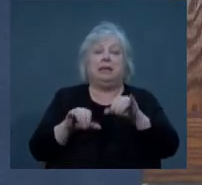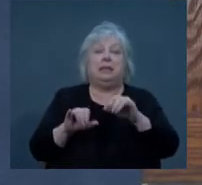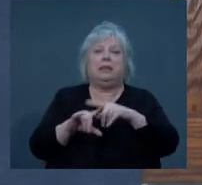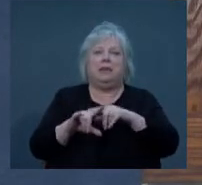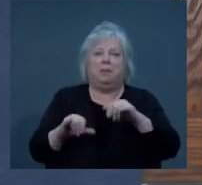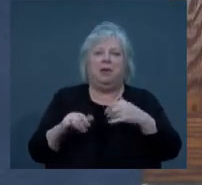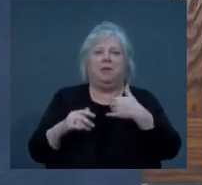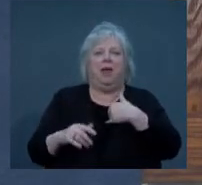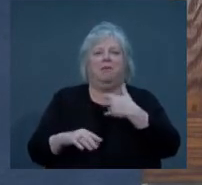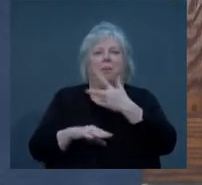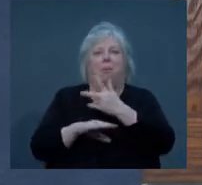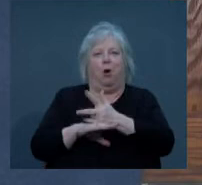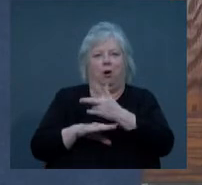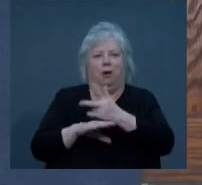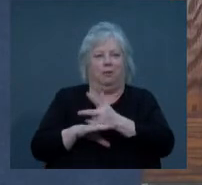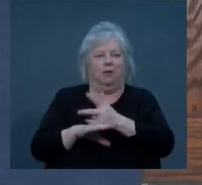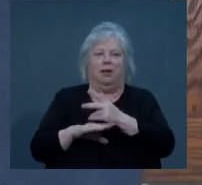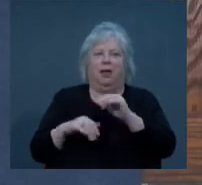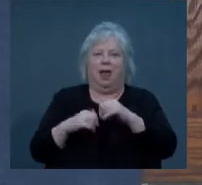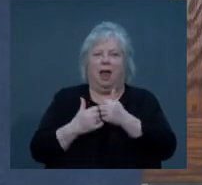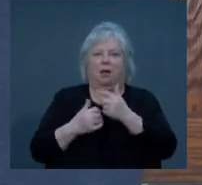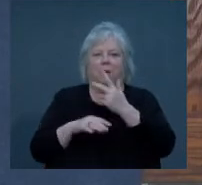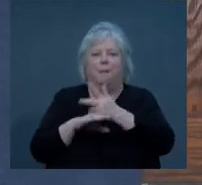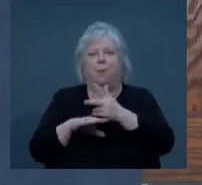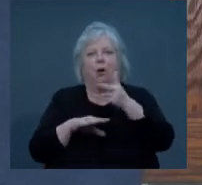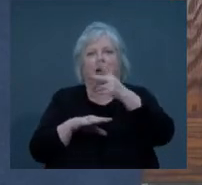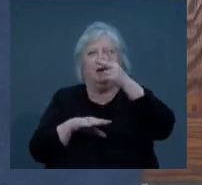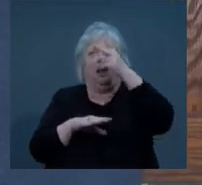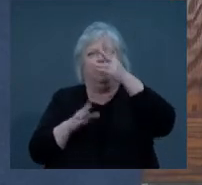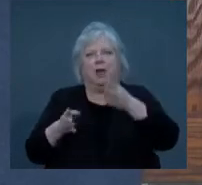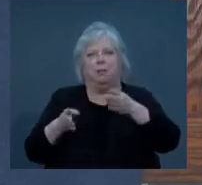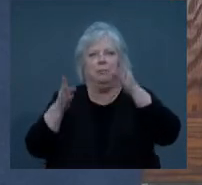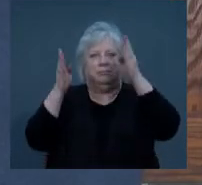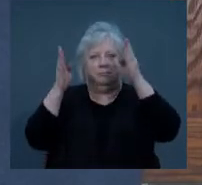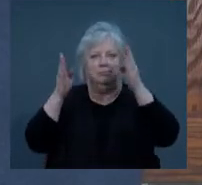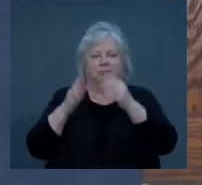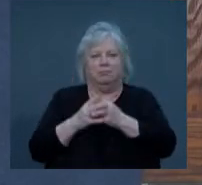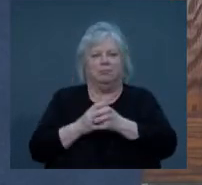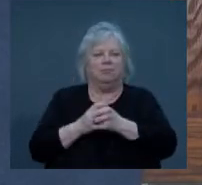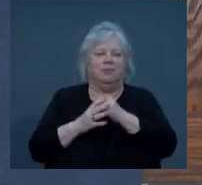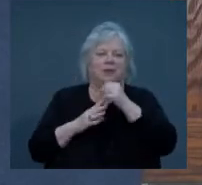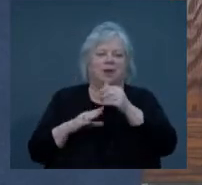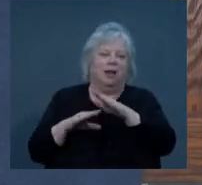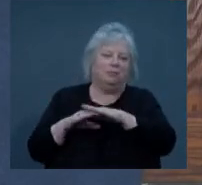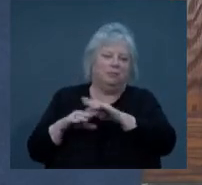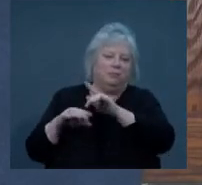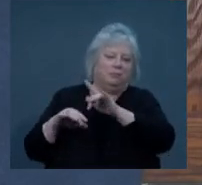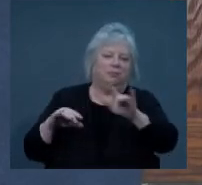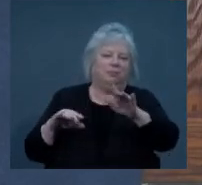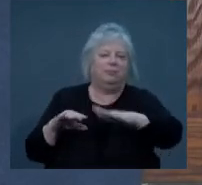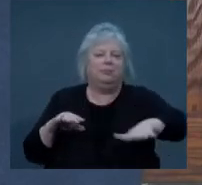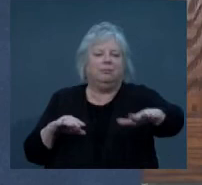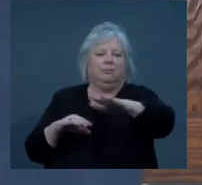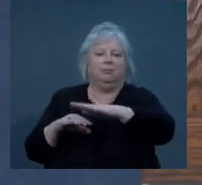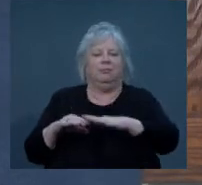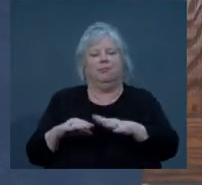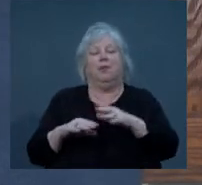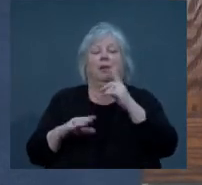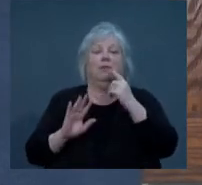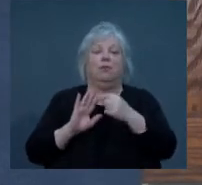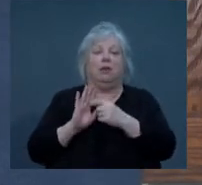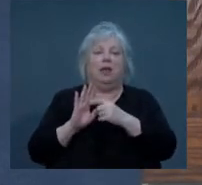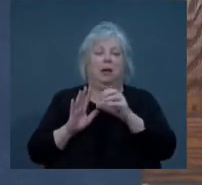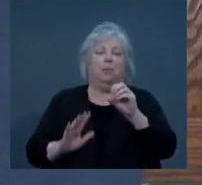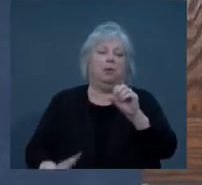And that is by building parking decks they do in some other cities, such as Santa Fe, New